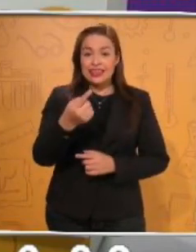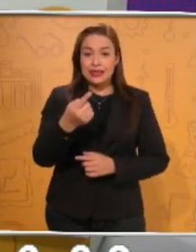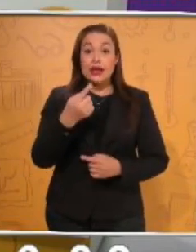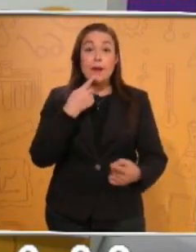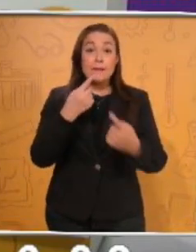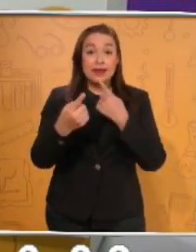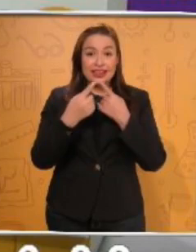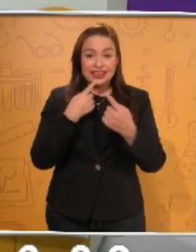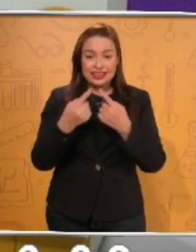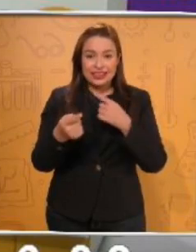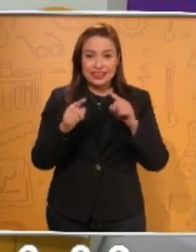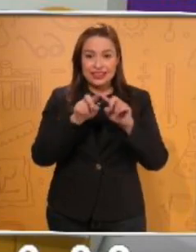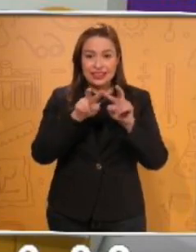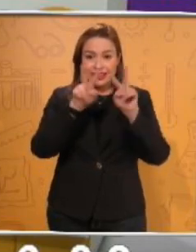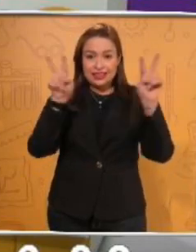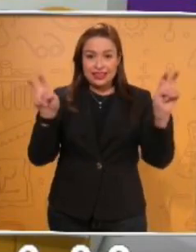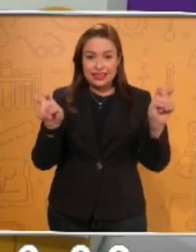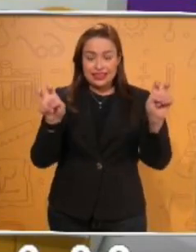about